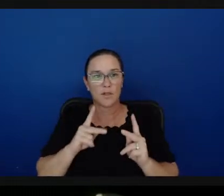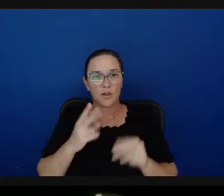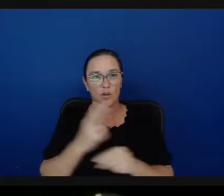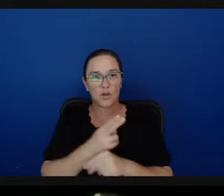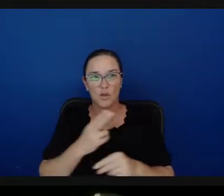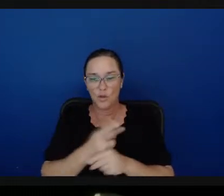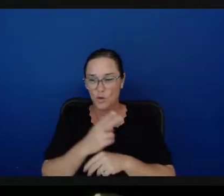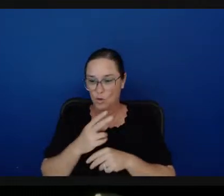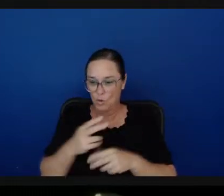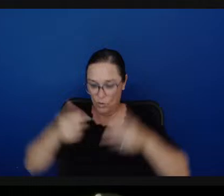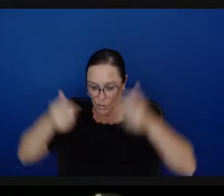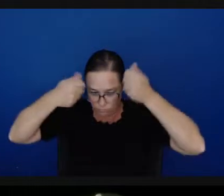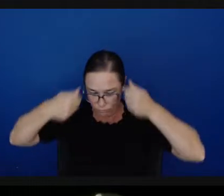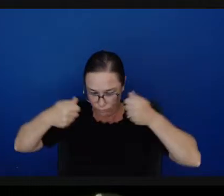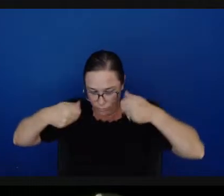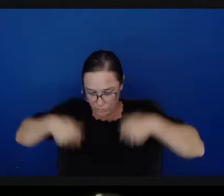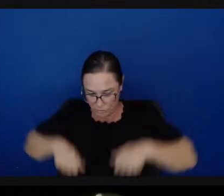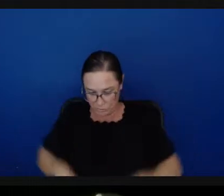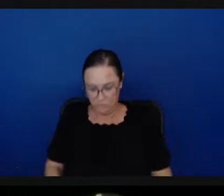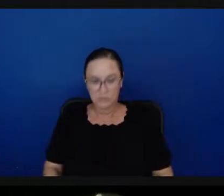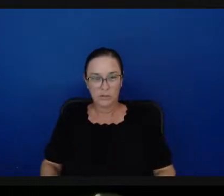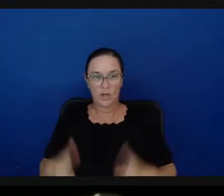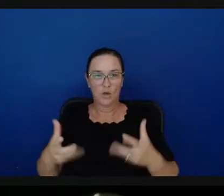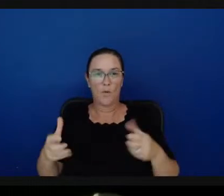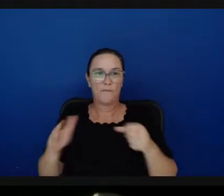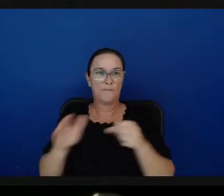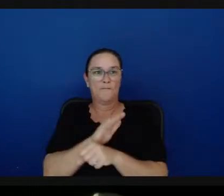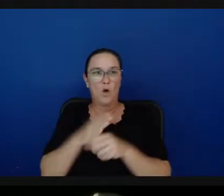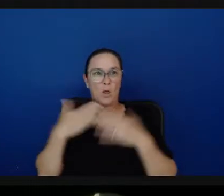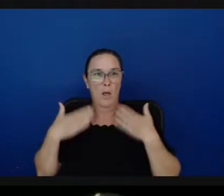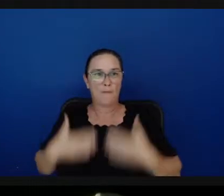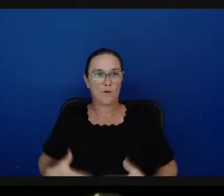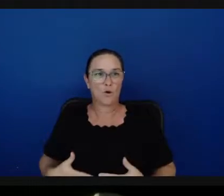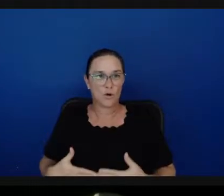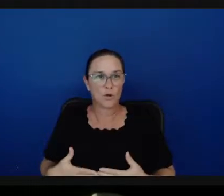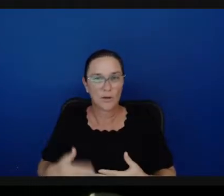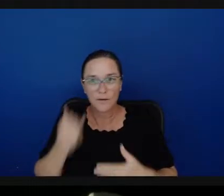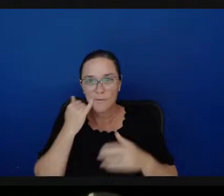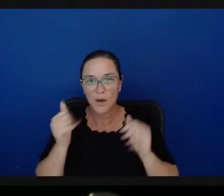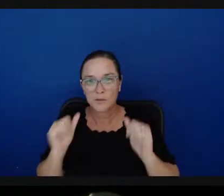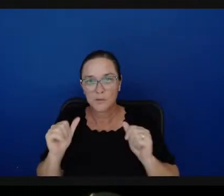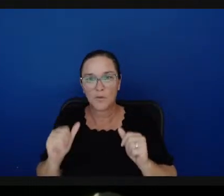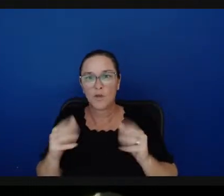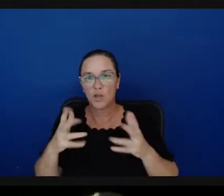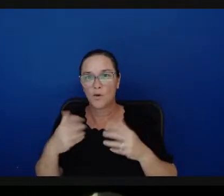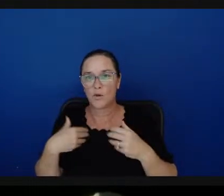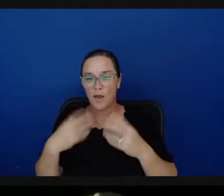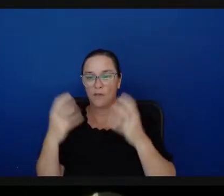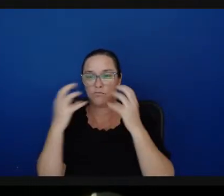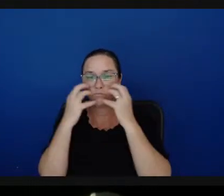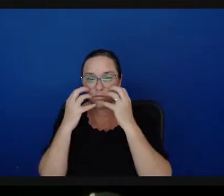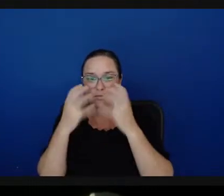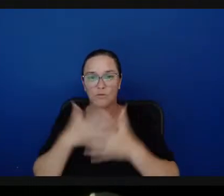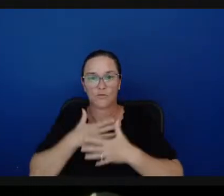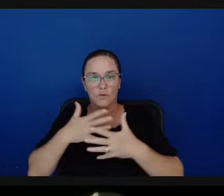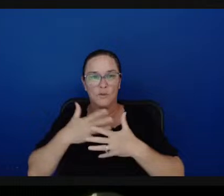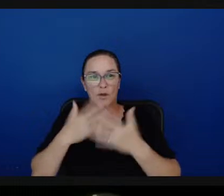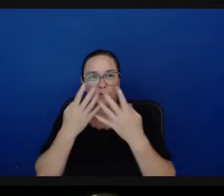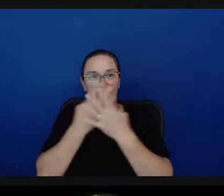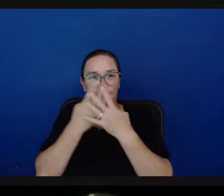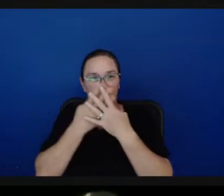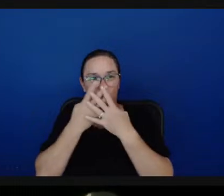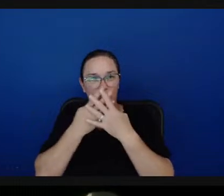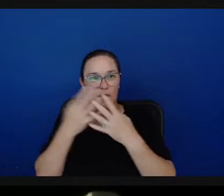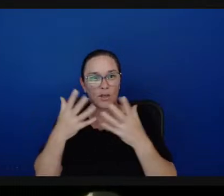suit, right? You want gloves, you want as much cover as you can get, or respirator, definitely glasses, you know,